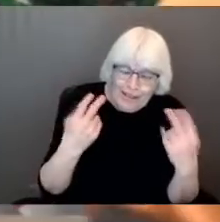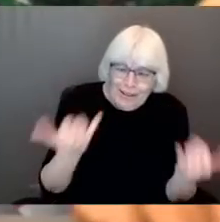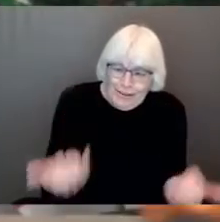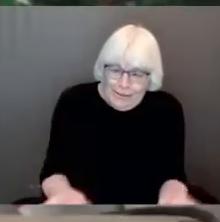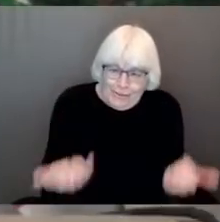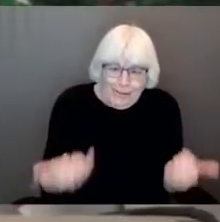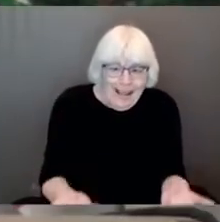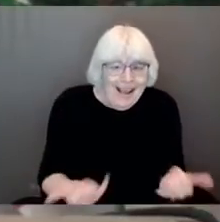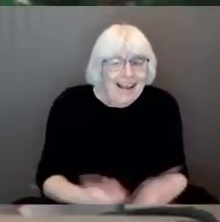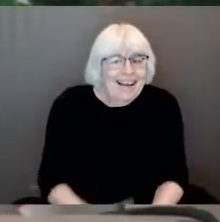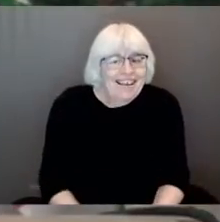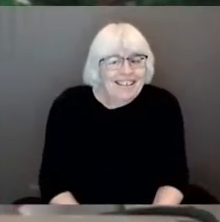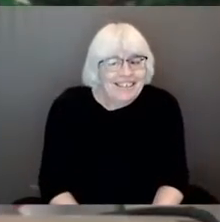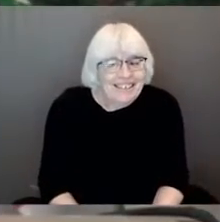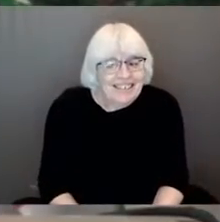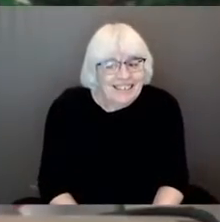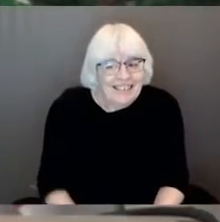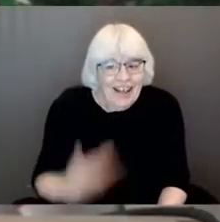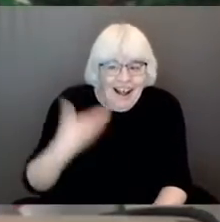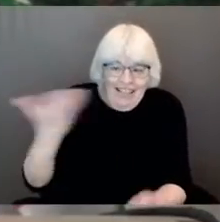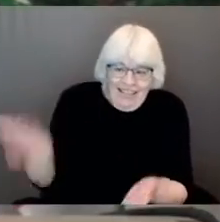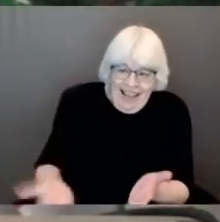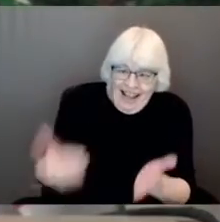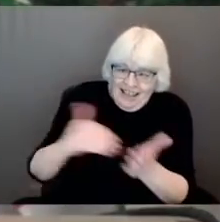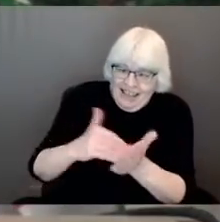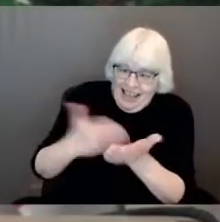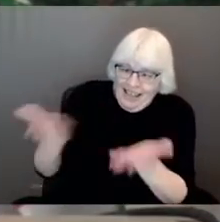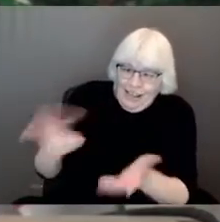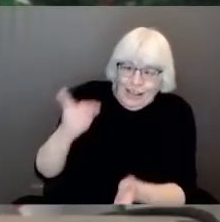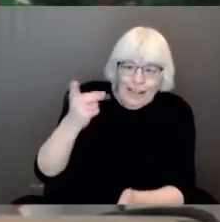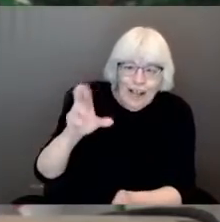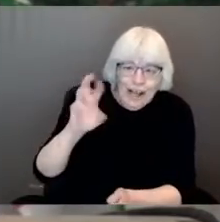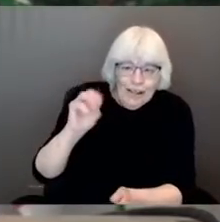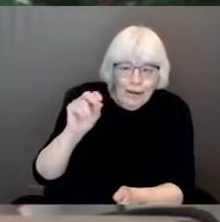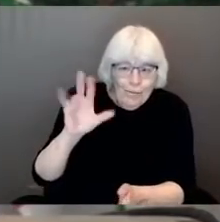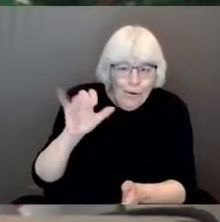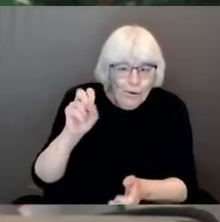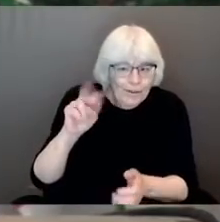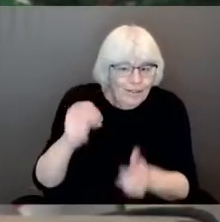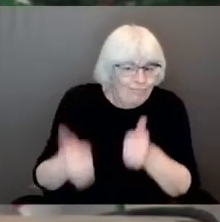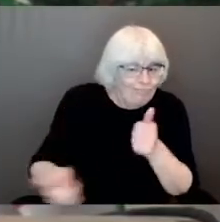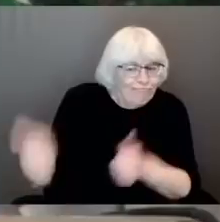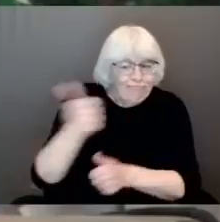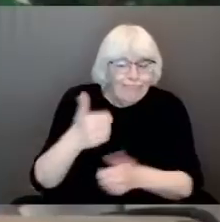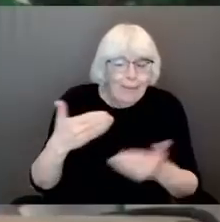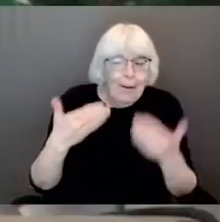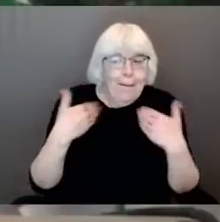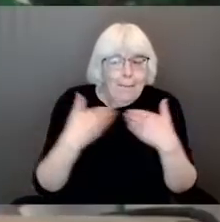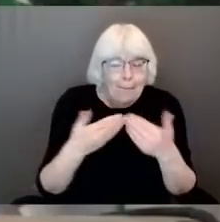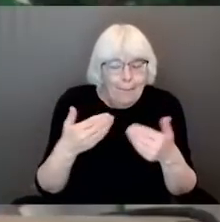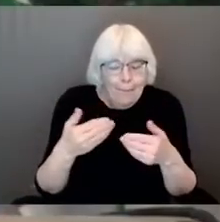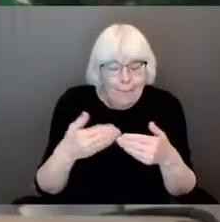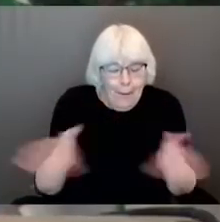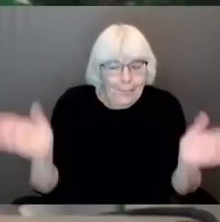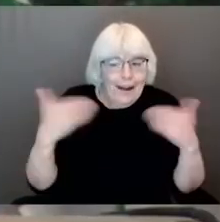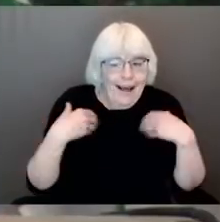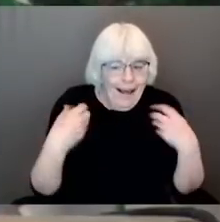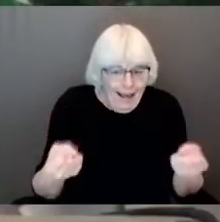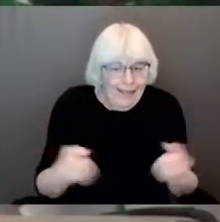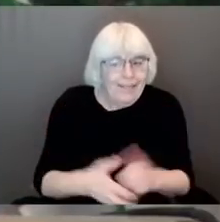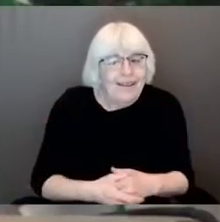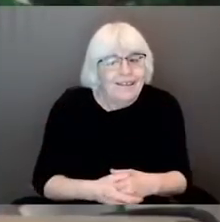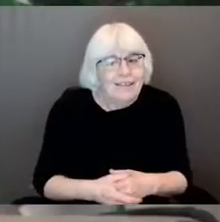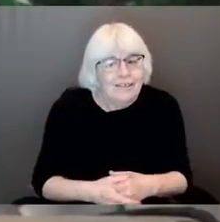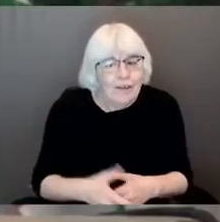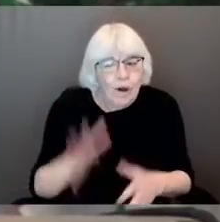Dr. Morrison, our Chief Public Health Officer, and she will be giving us the most up-to-date